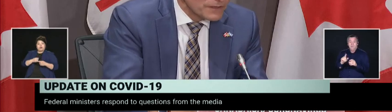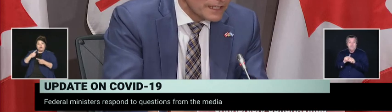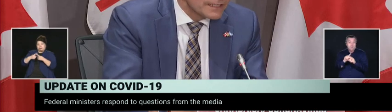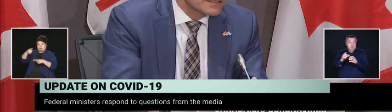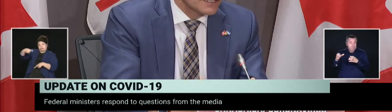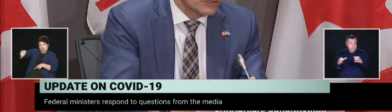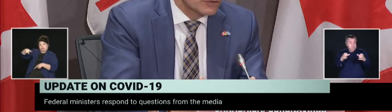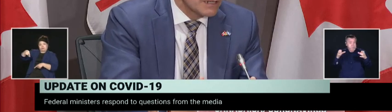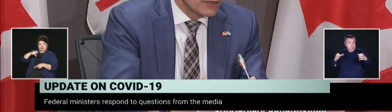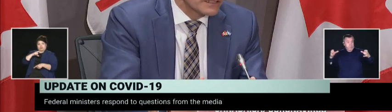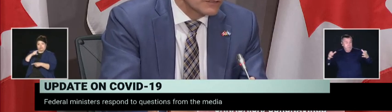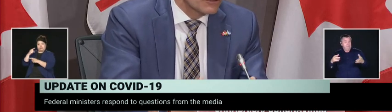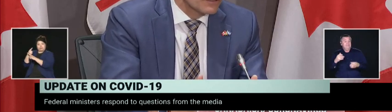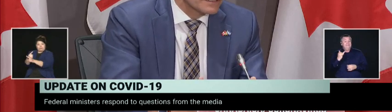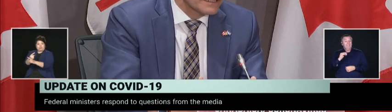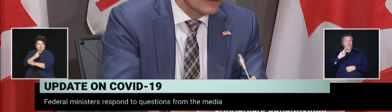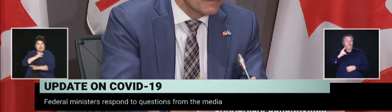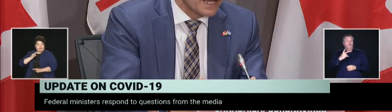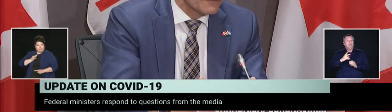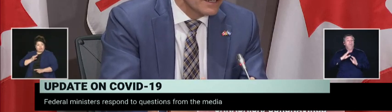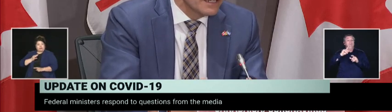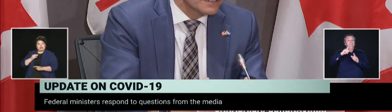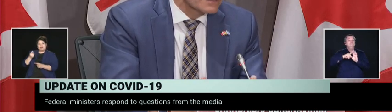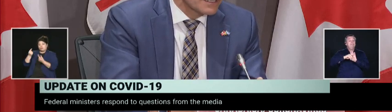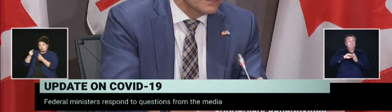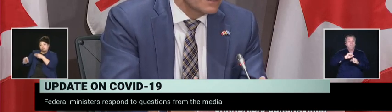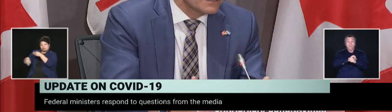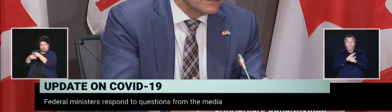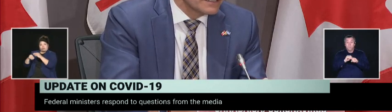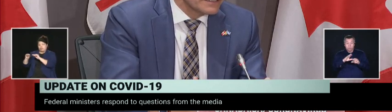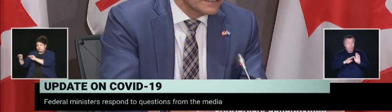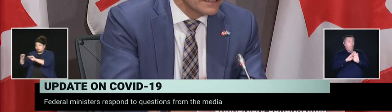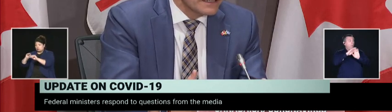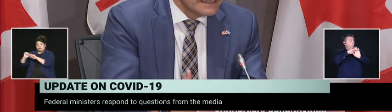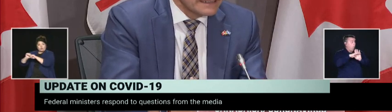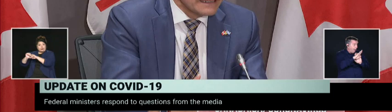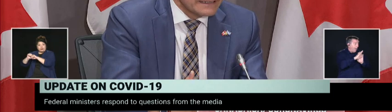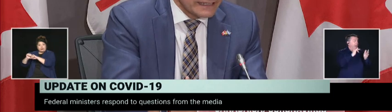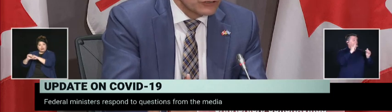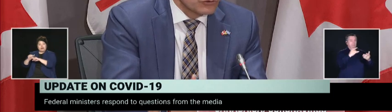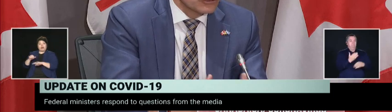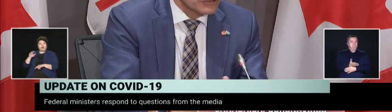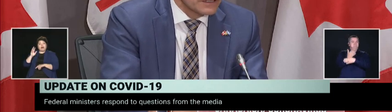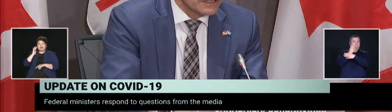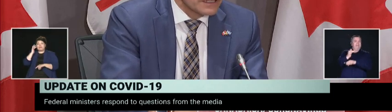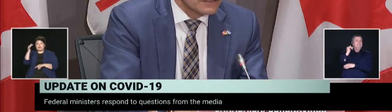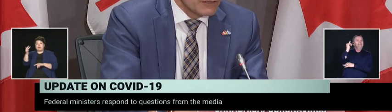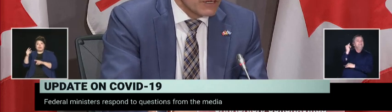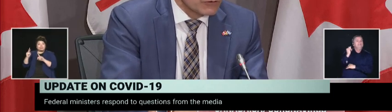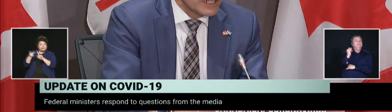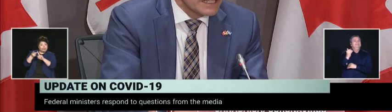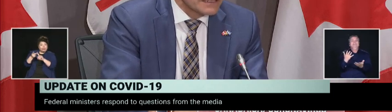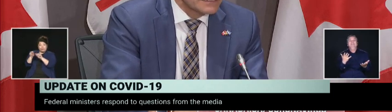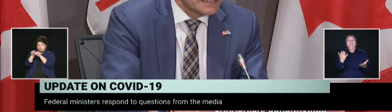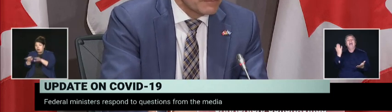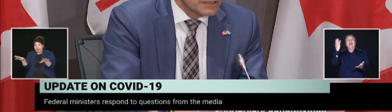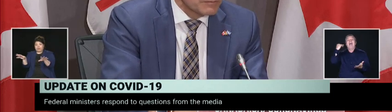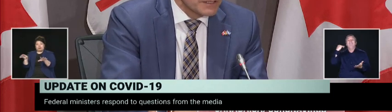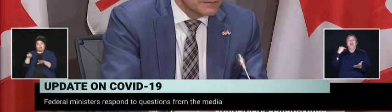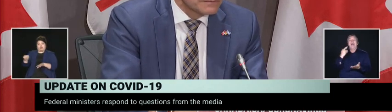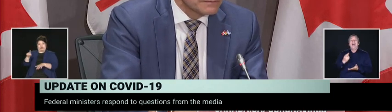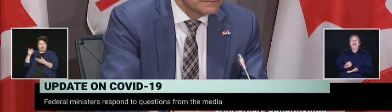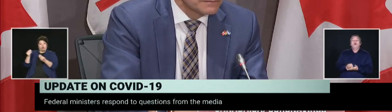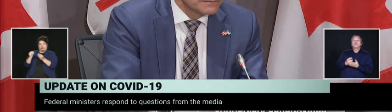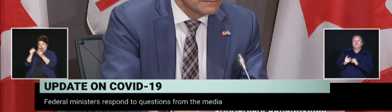plus efficace dans notre collaboration qu'on l'était auparavant, quand les ressources de la Croix-Rouge canadienne n'étaient